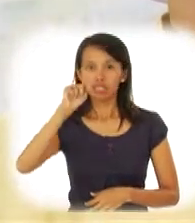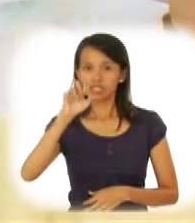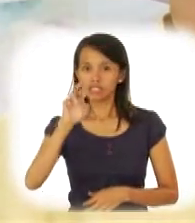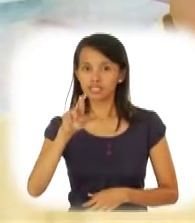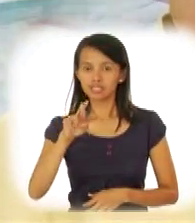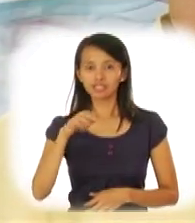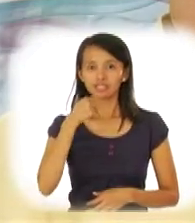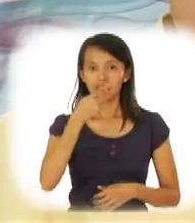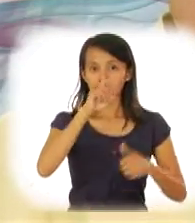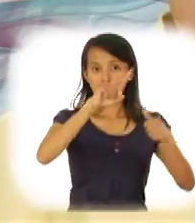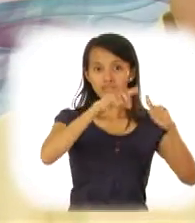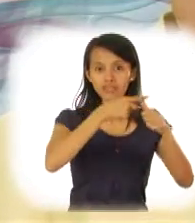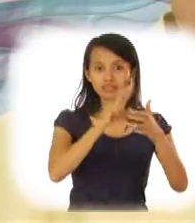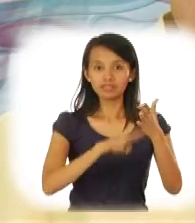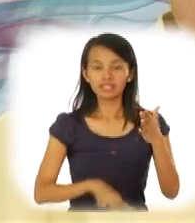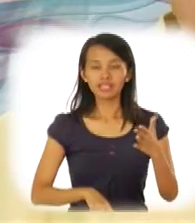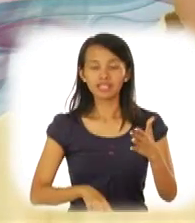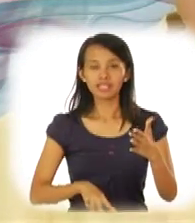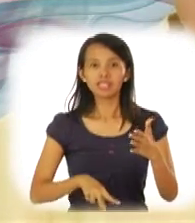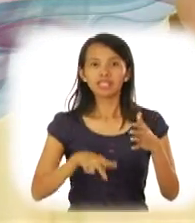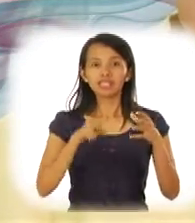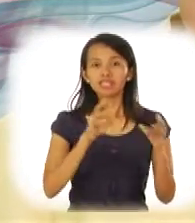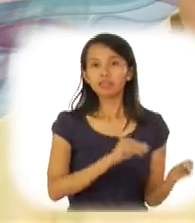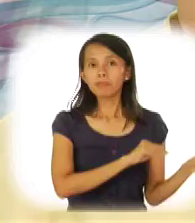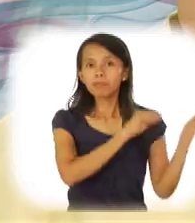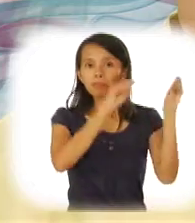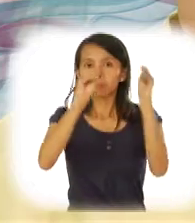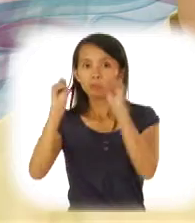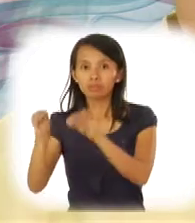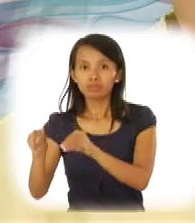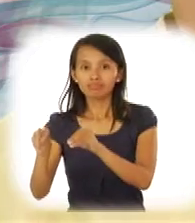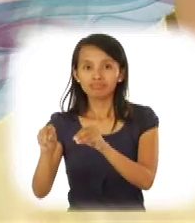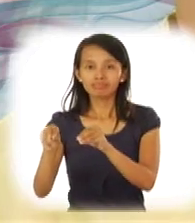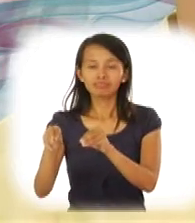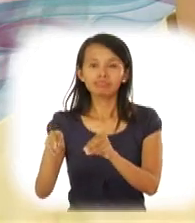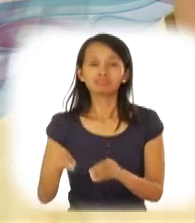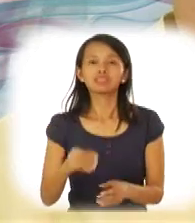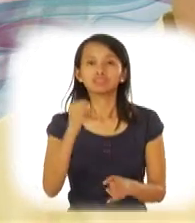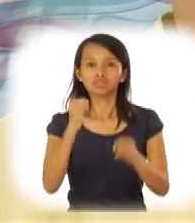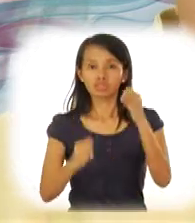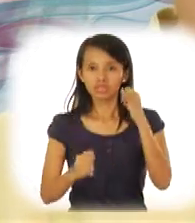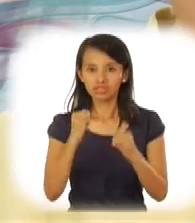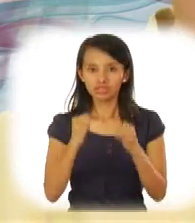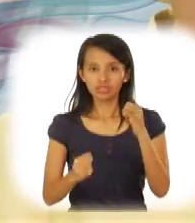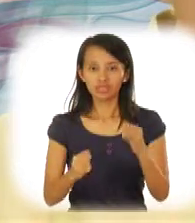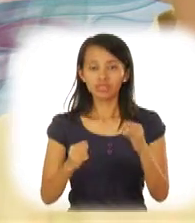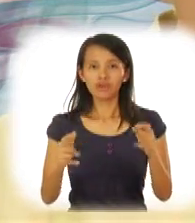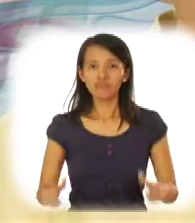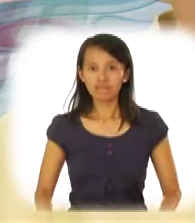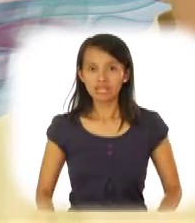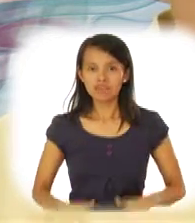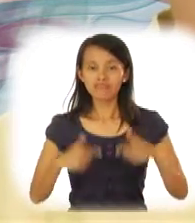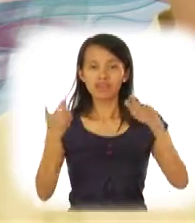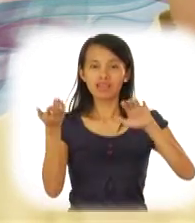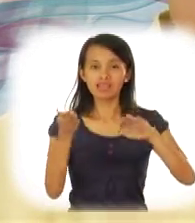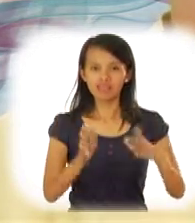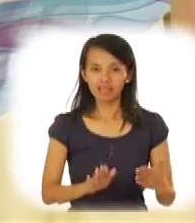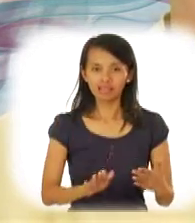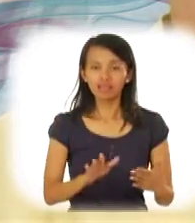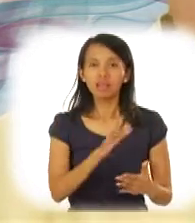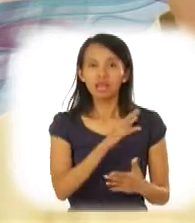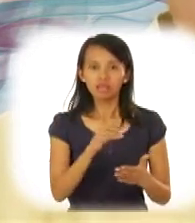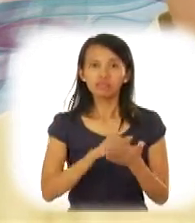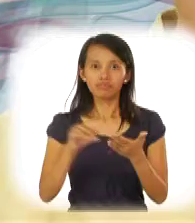in the first reading says that he has been constituted judge of the living and the dead, and there